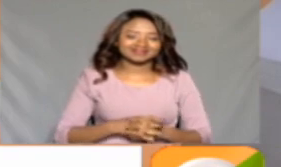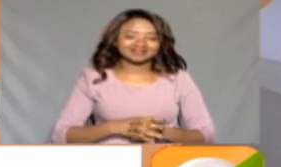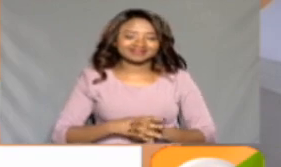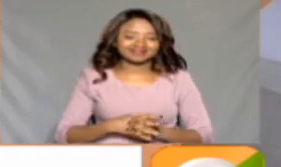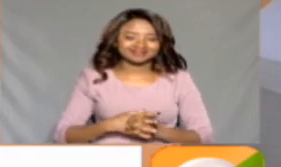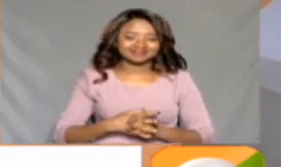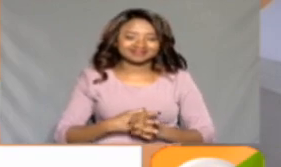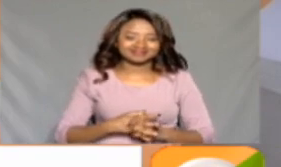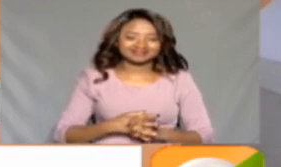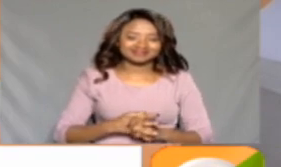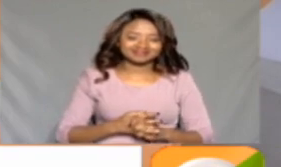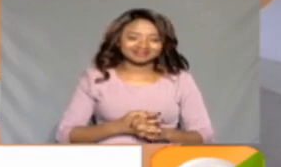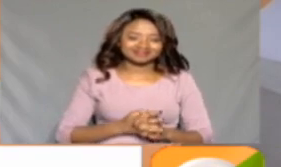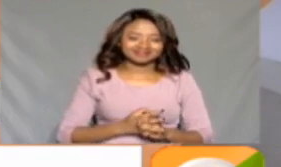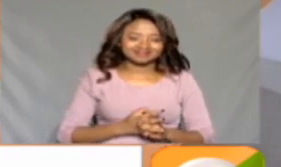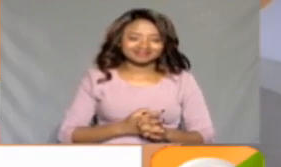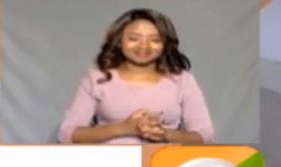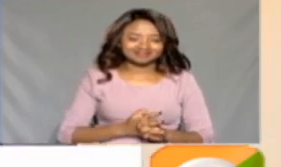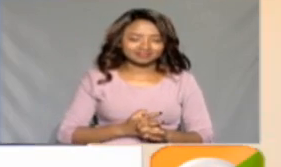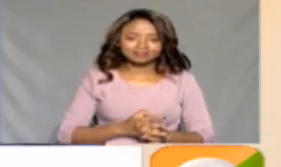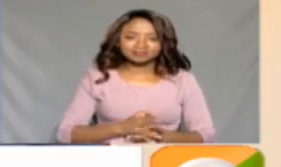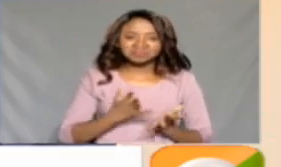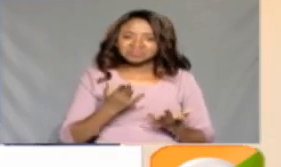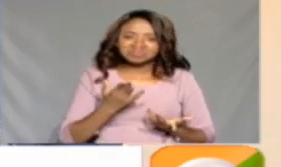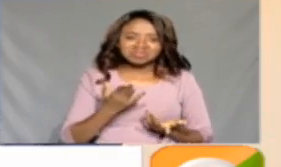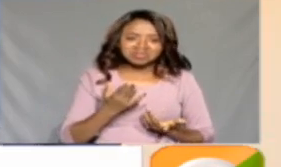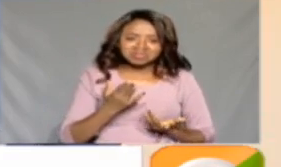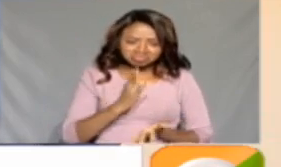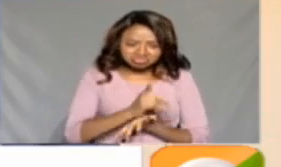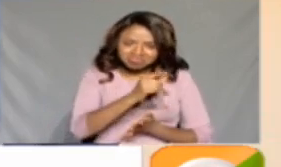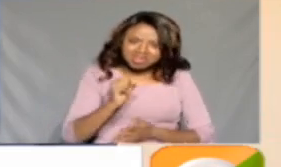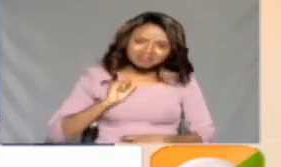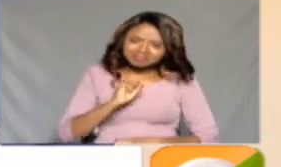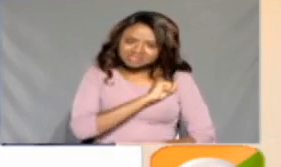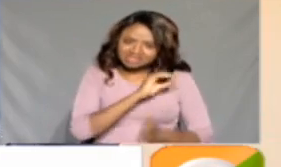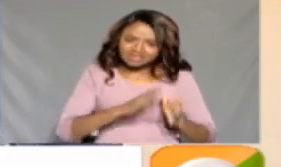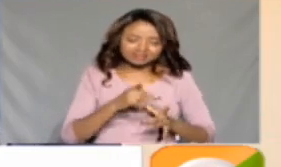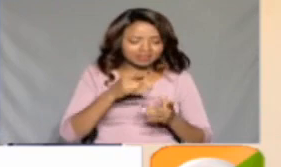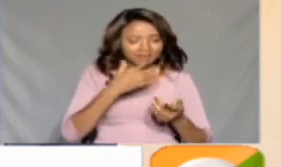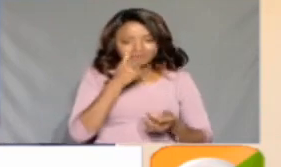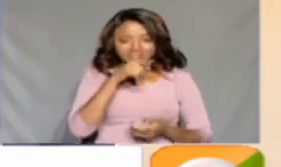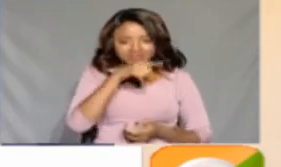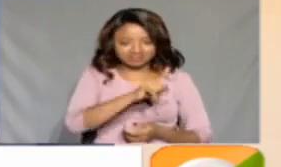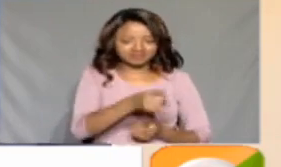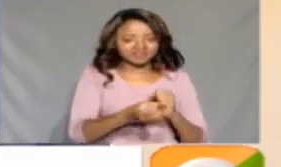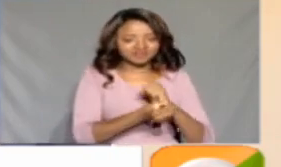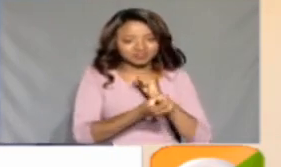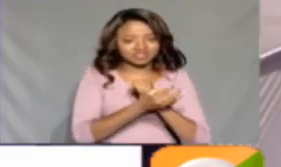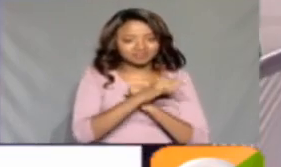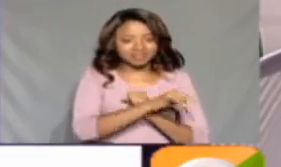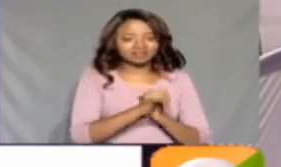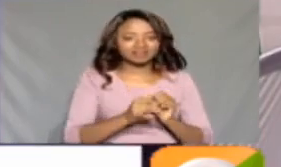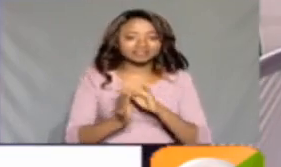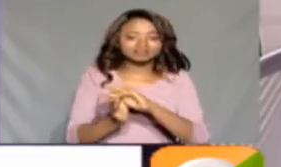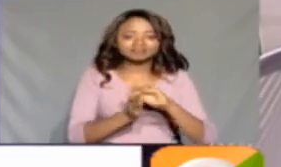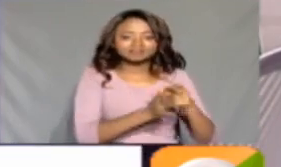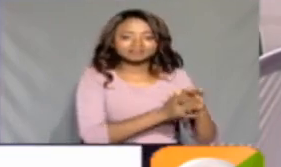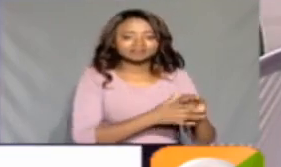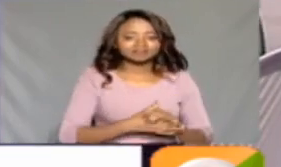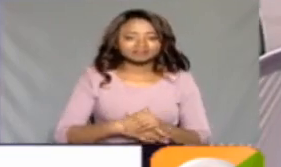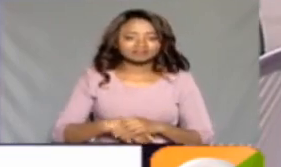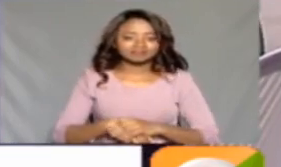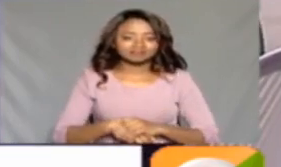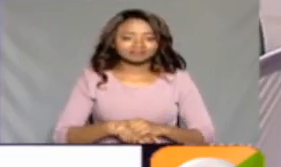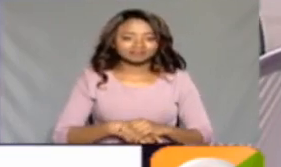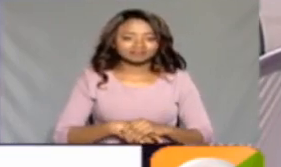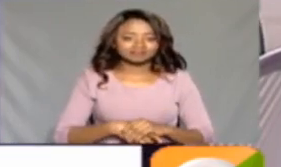You wouldn't care to interpret that, would you? Well, I mean, he's a whole senator. Well, I will ask him at some point. So, I mean, what is the state of the